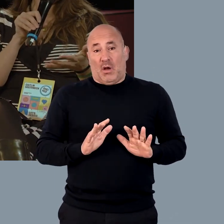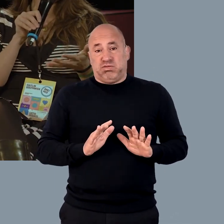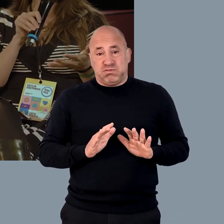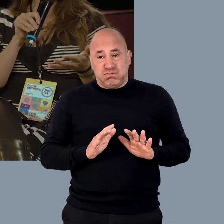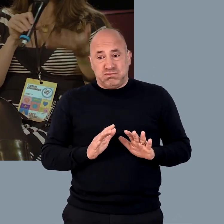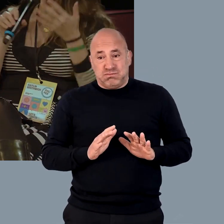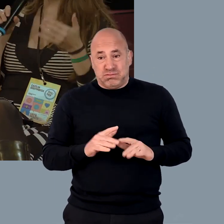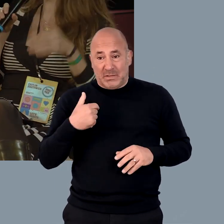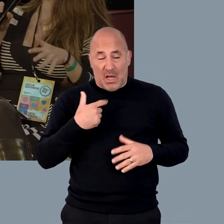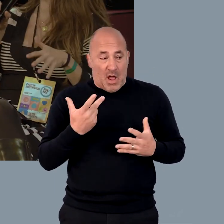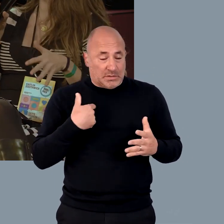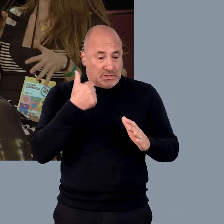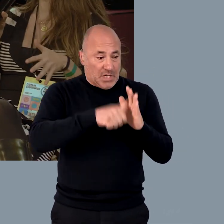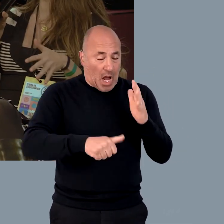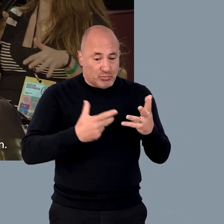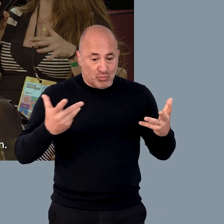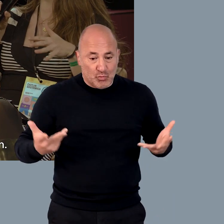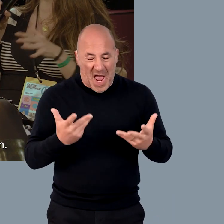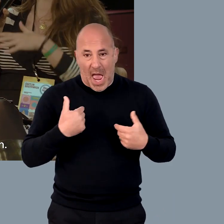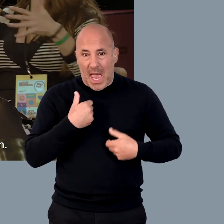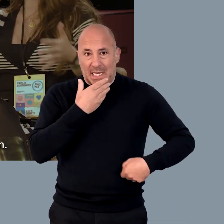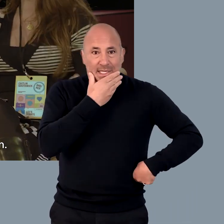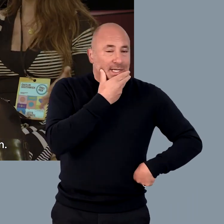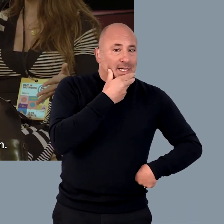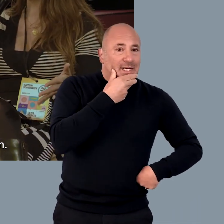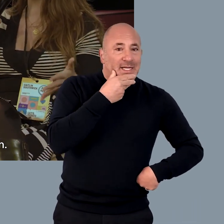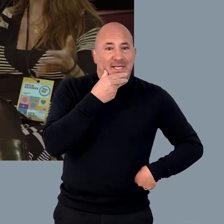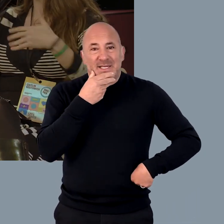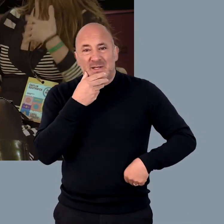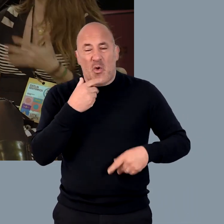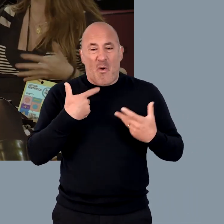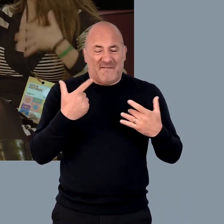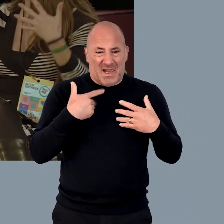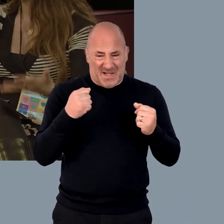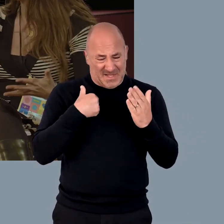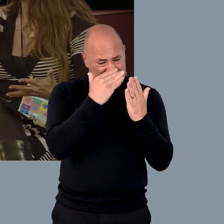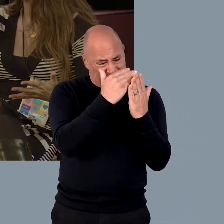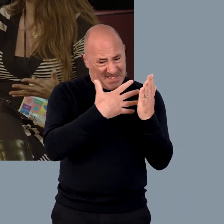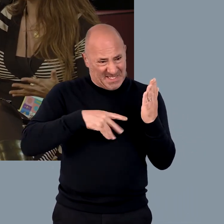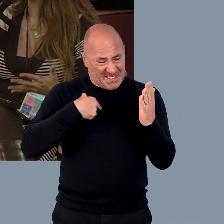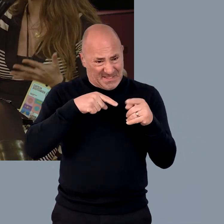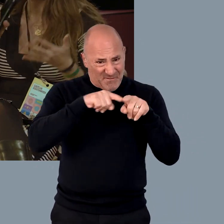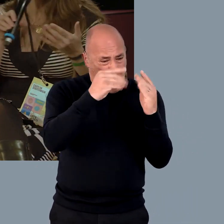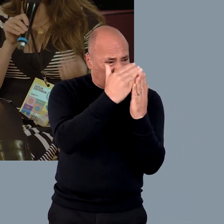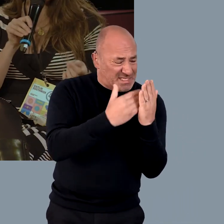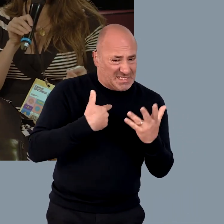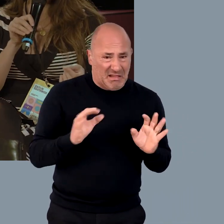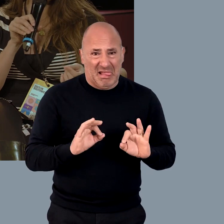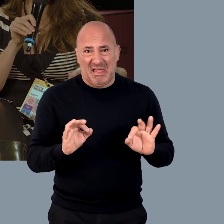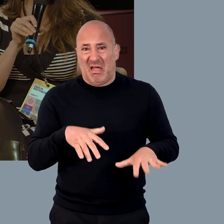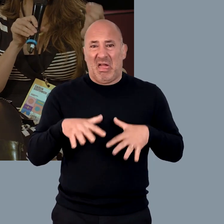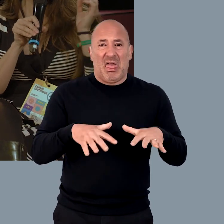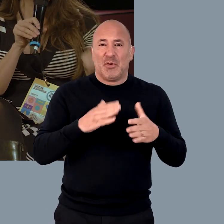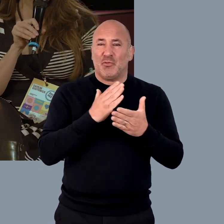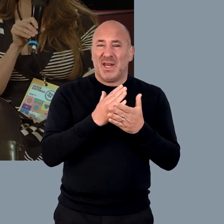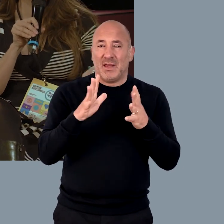it, is that it's really overwhelming. And maybe we don't know where to begin. Maybe we don't feel we have the agency for it. But actually, at the